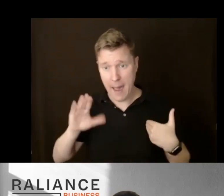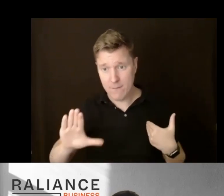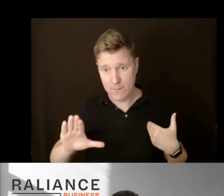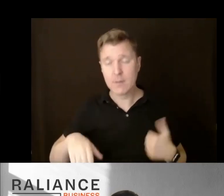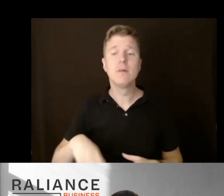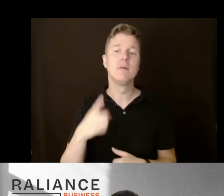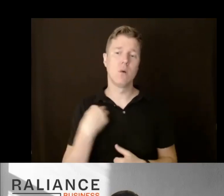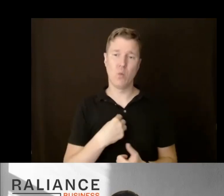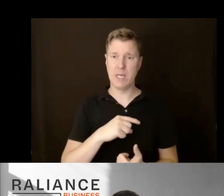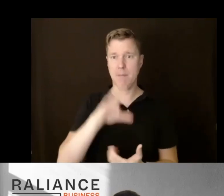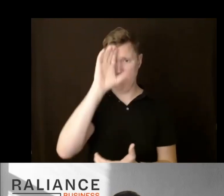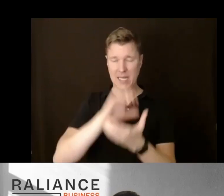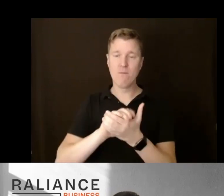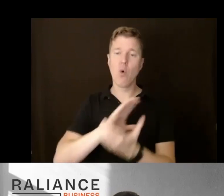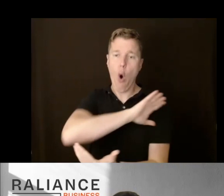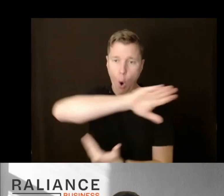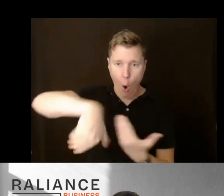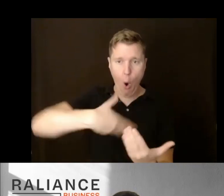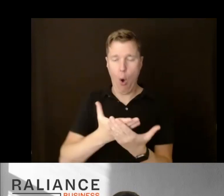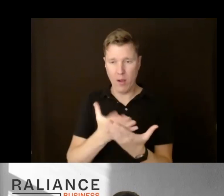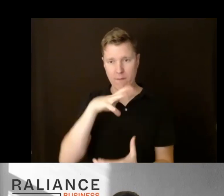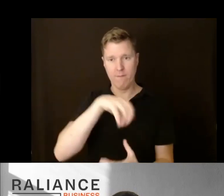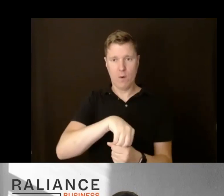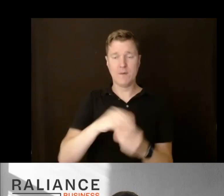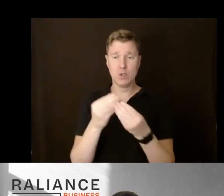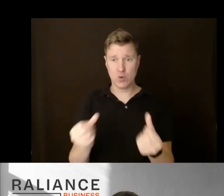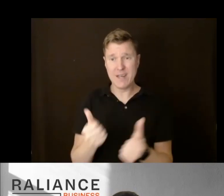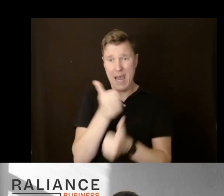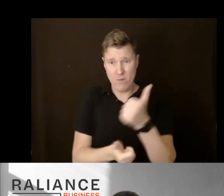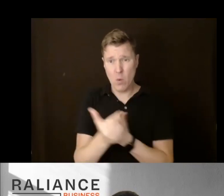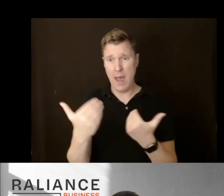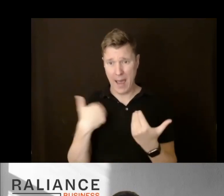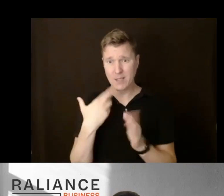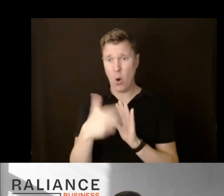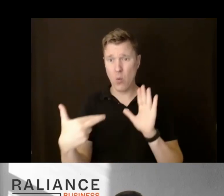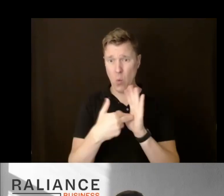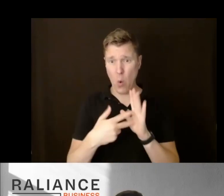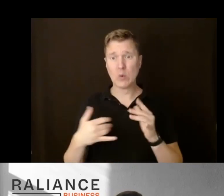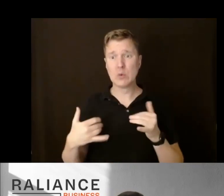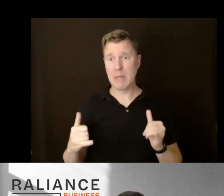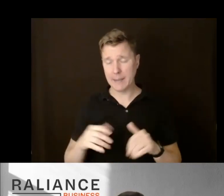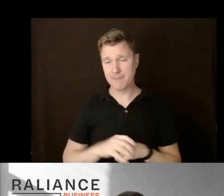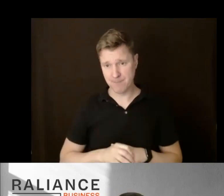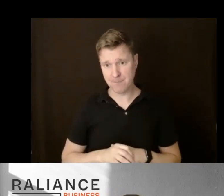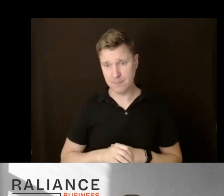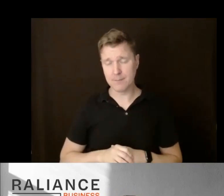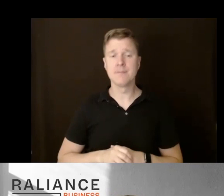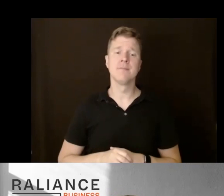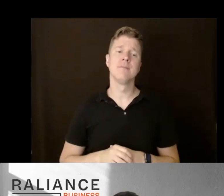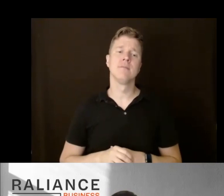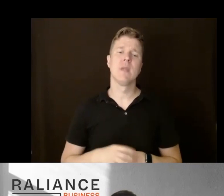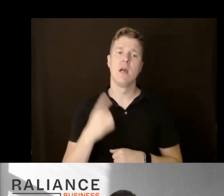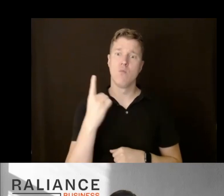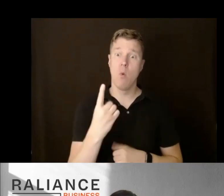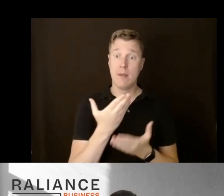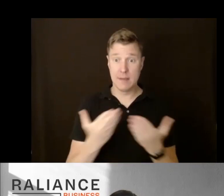all part of the solution and that everyone has a role to play. And then one of the things that we have at Reliance